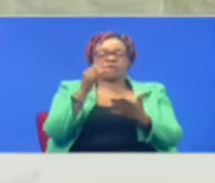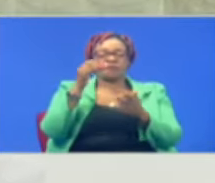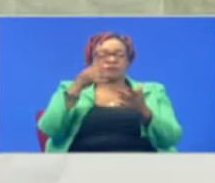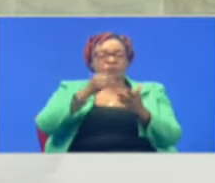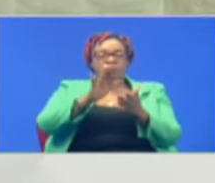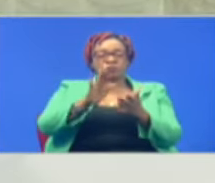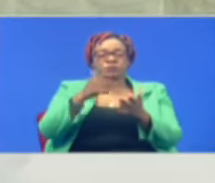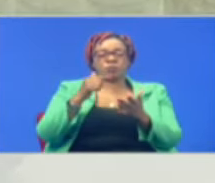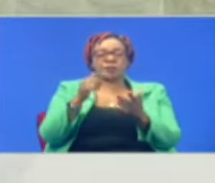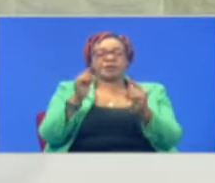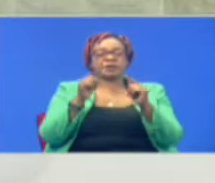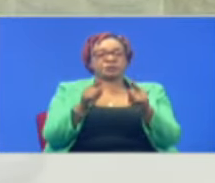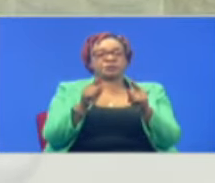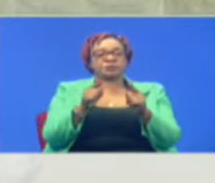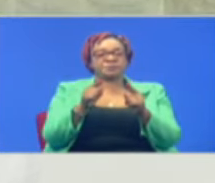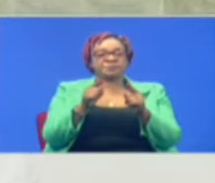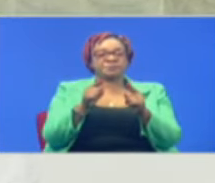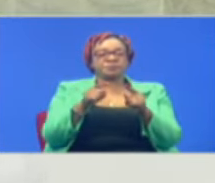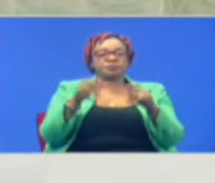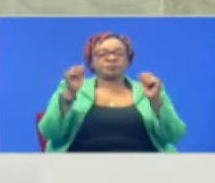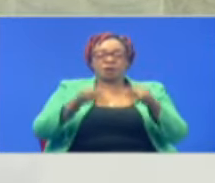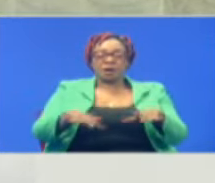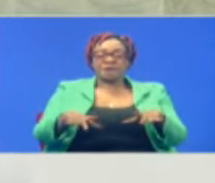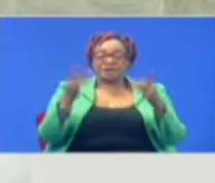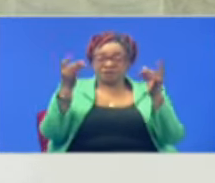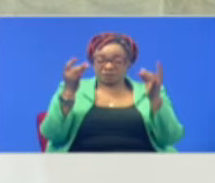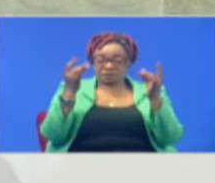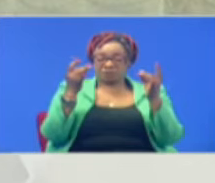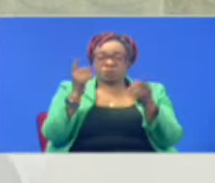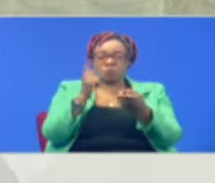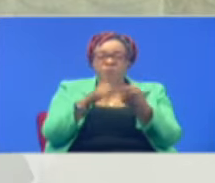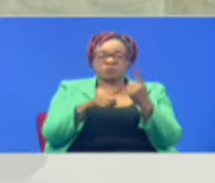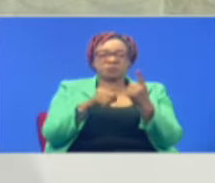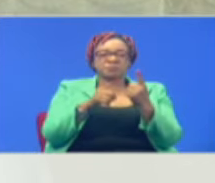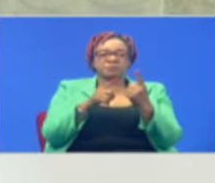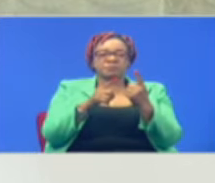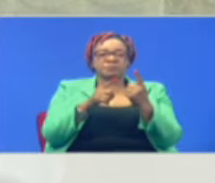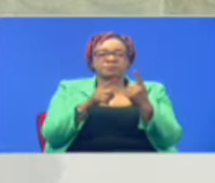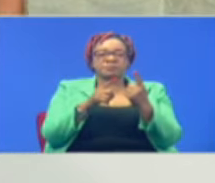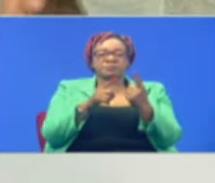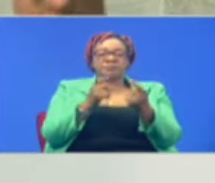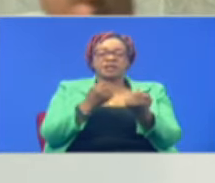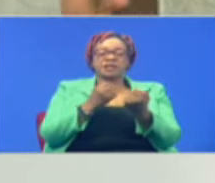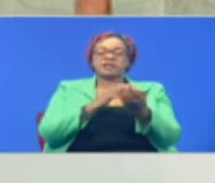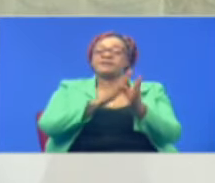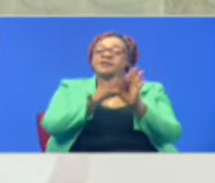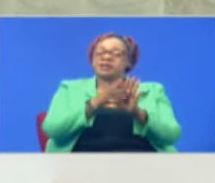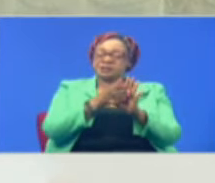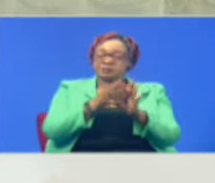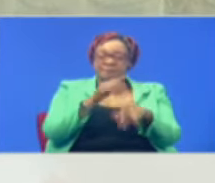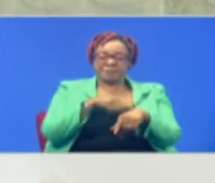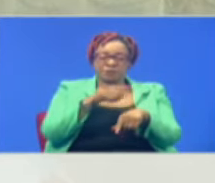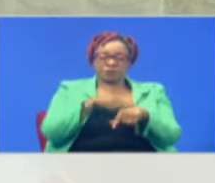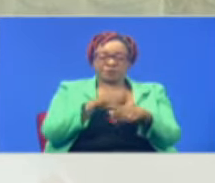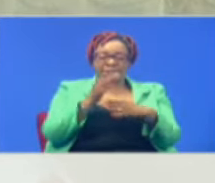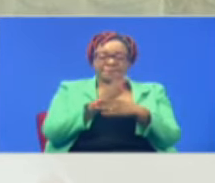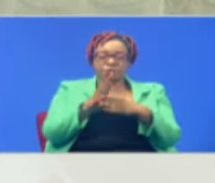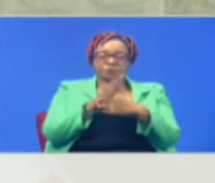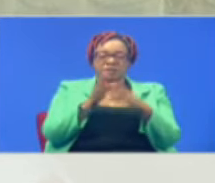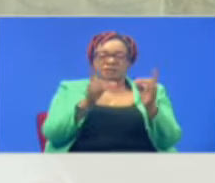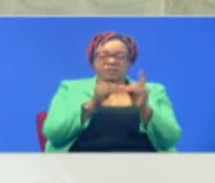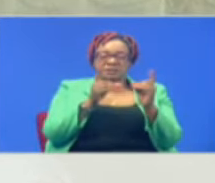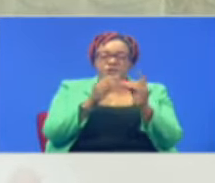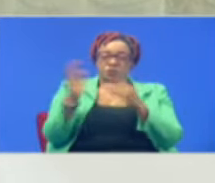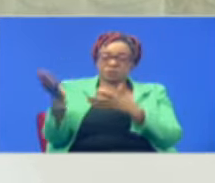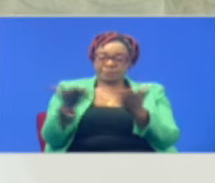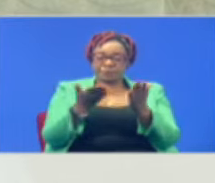can find out from the experts what has between the intervening period between the date that person was being brought to